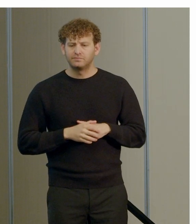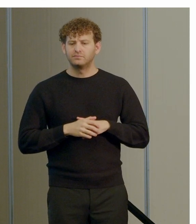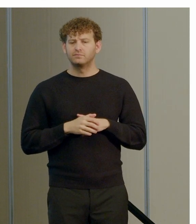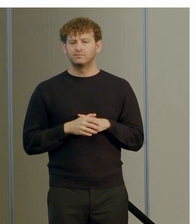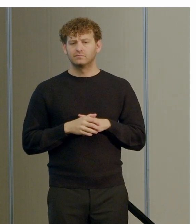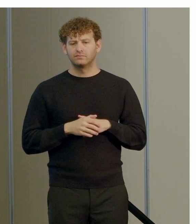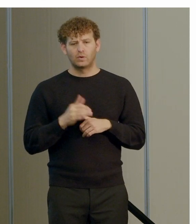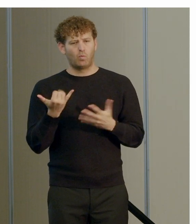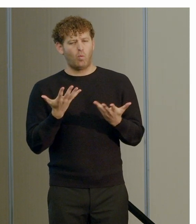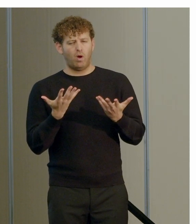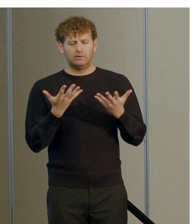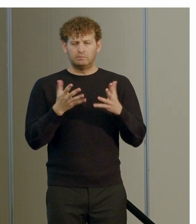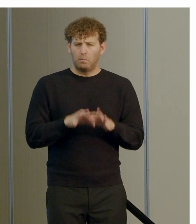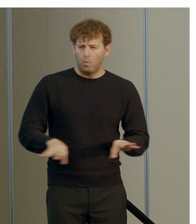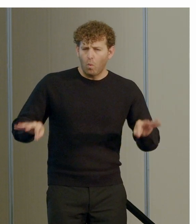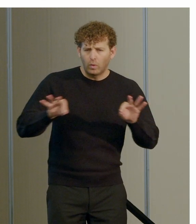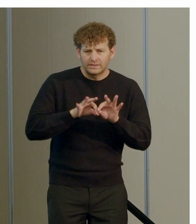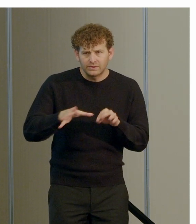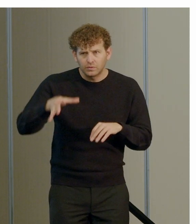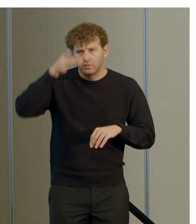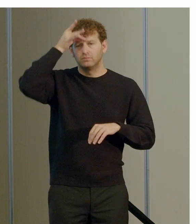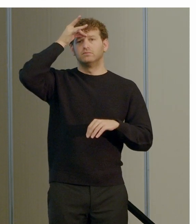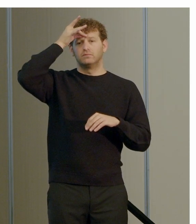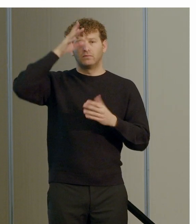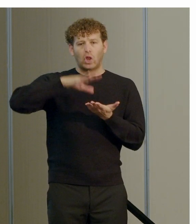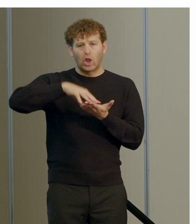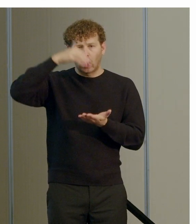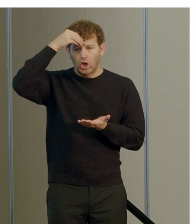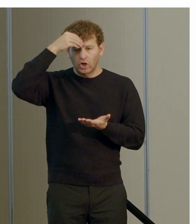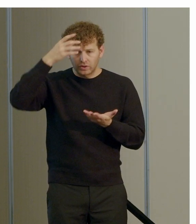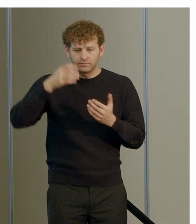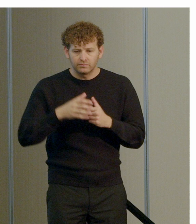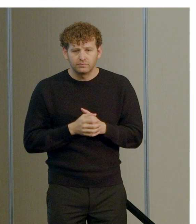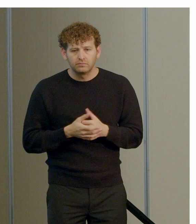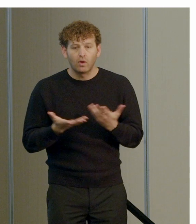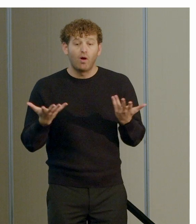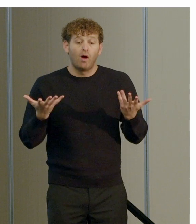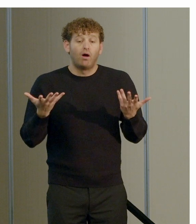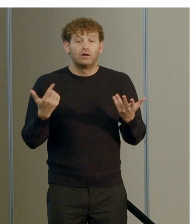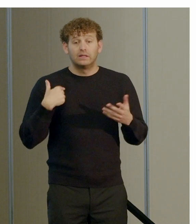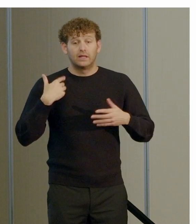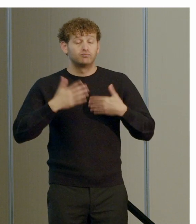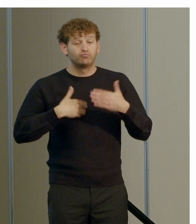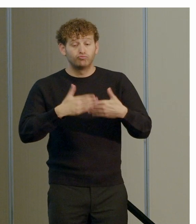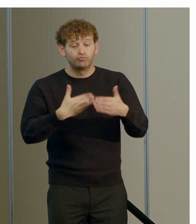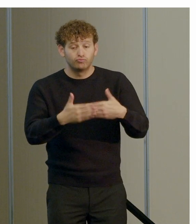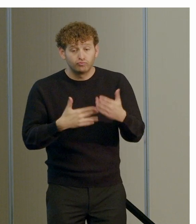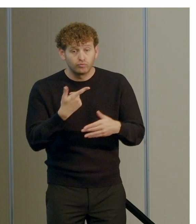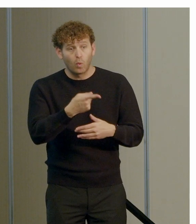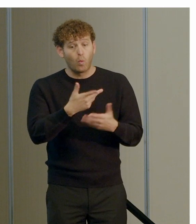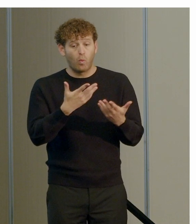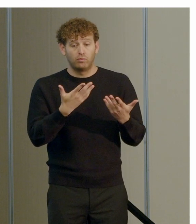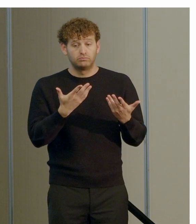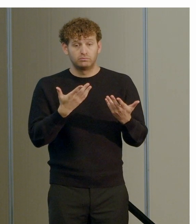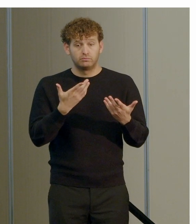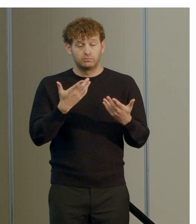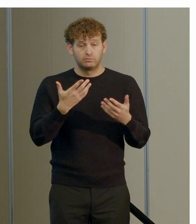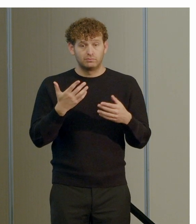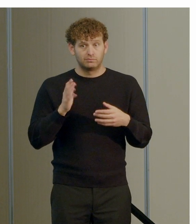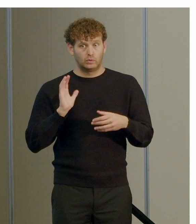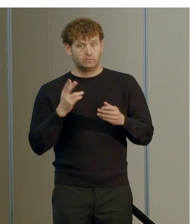questions, unless, of course, I continue to riff like this and use up all of our time. So next, please.